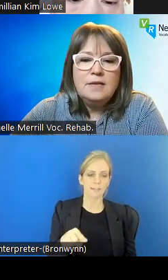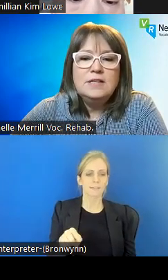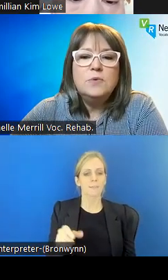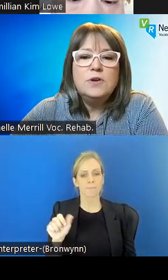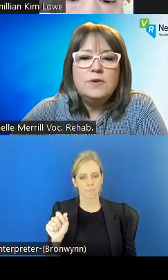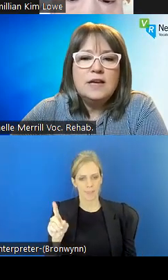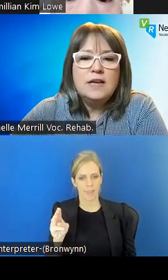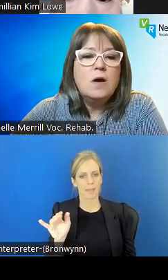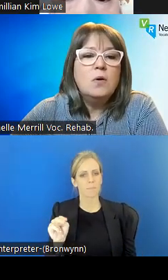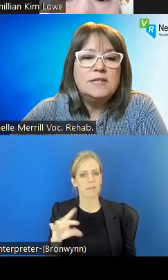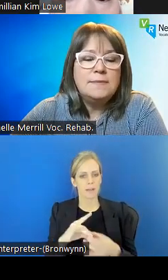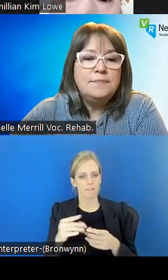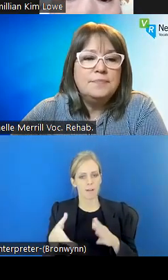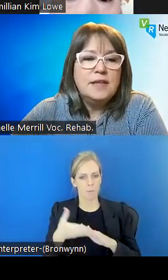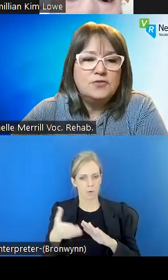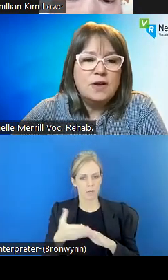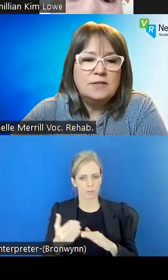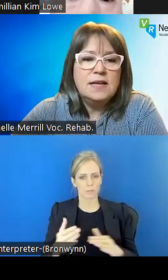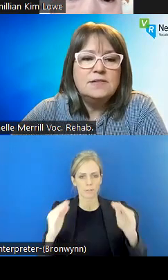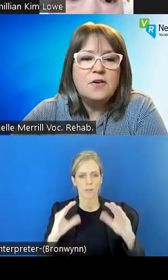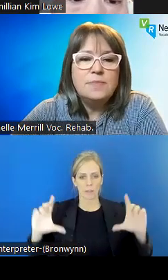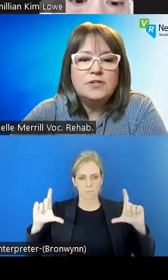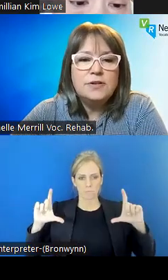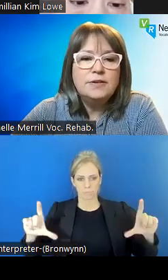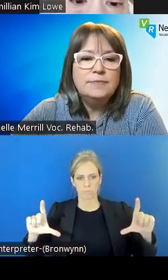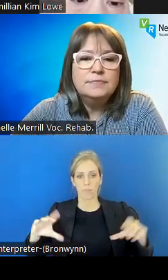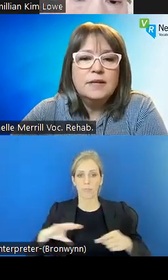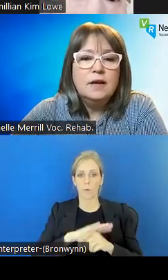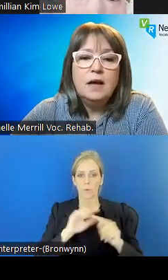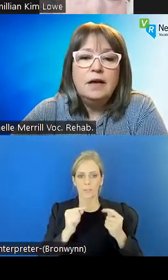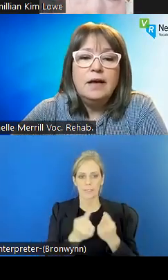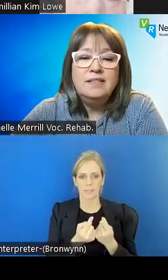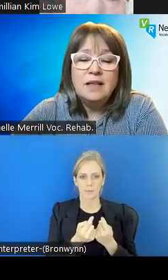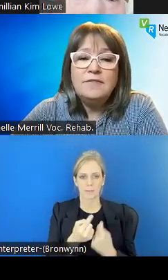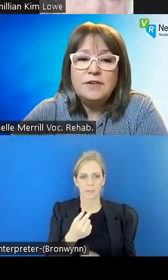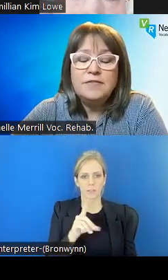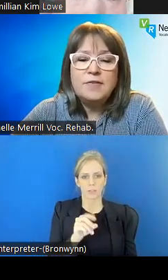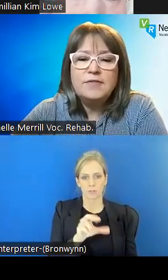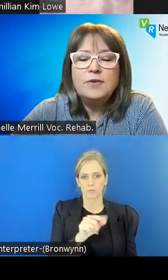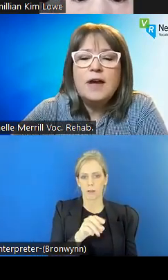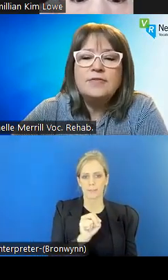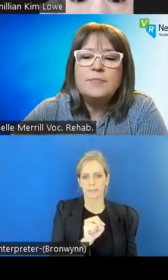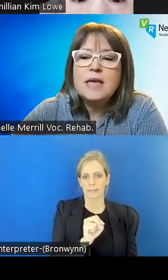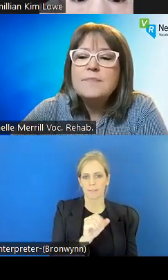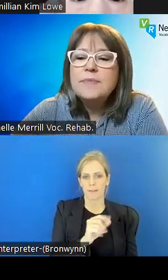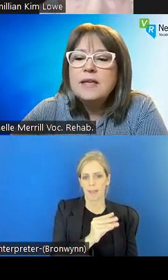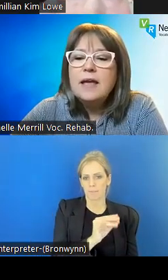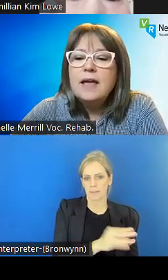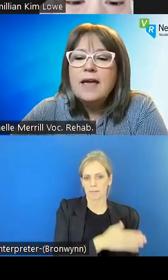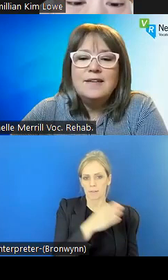And this is where you get to our whole team. That's Drazen Alez, our administrator. A not very flattering photograph of